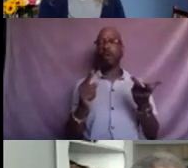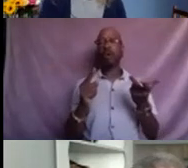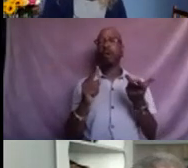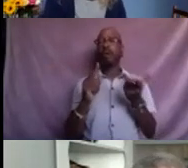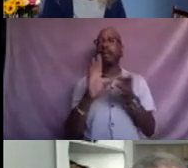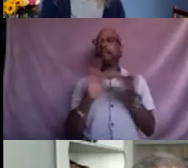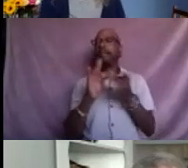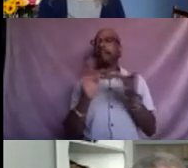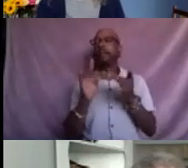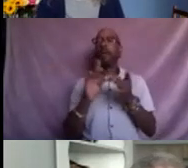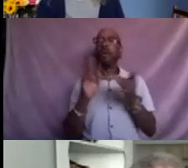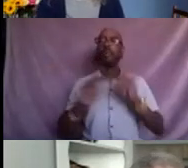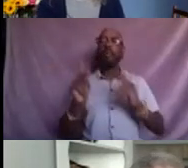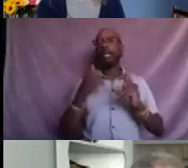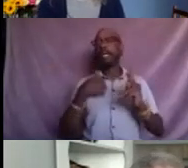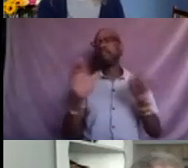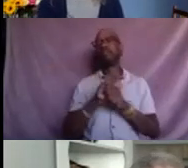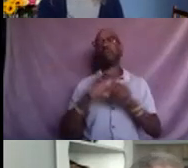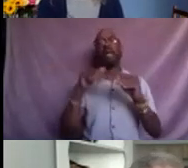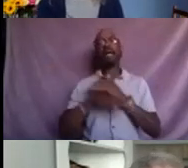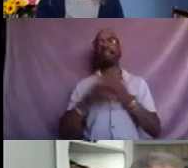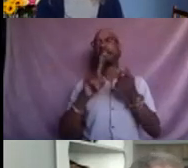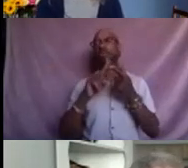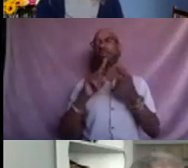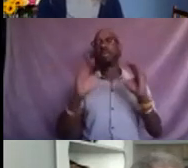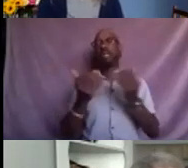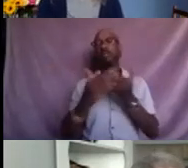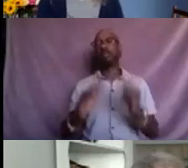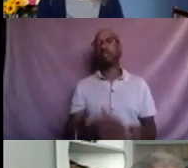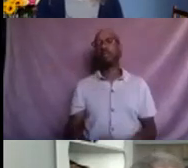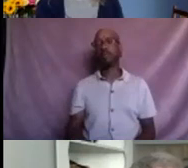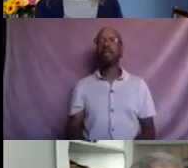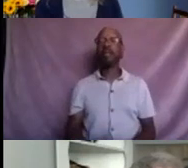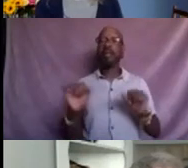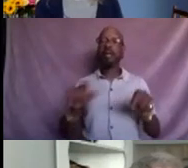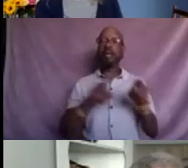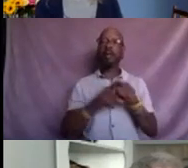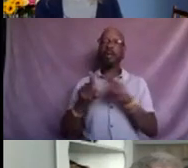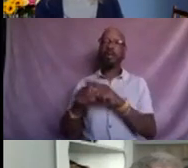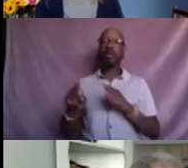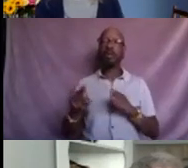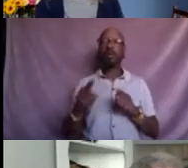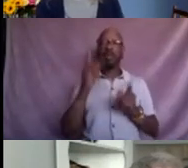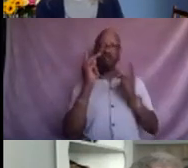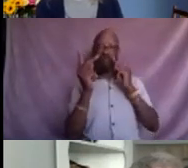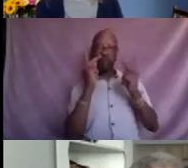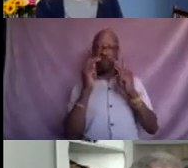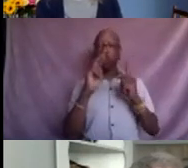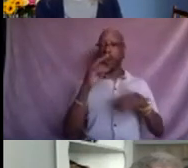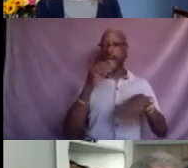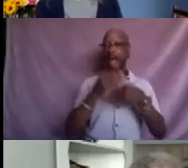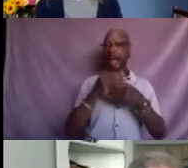basically they have full editing access to the classroom. They can also view or add private comment threads